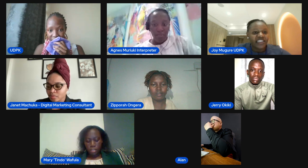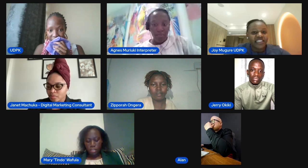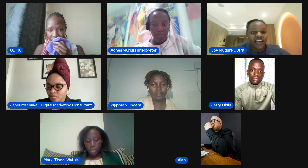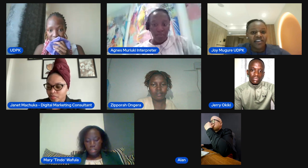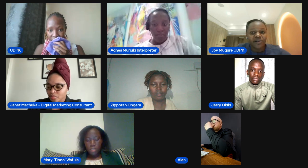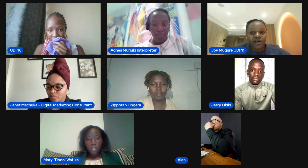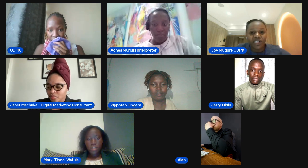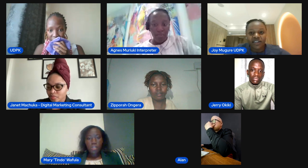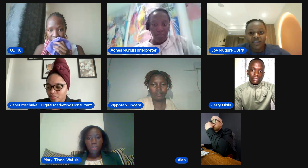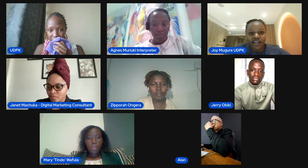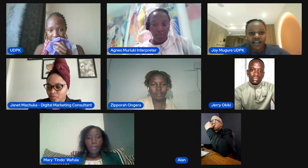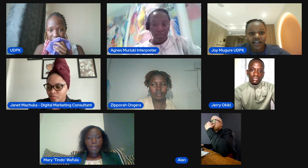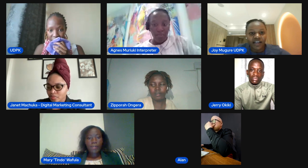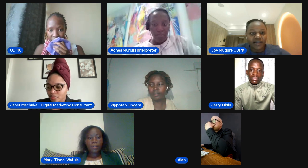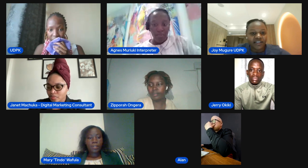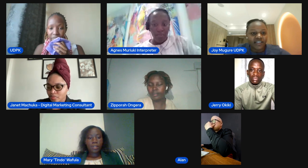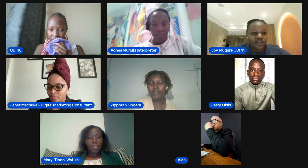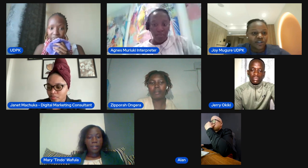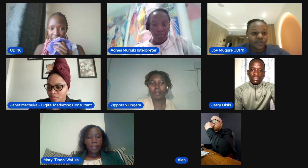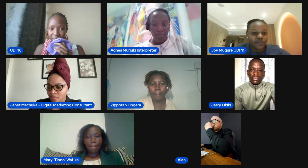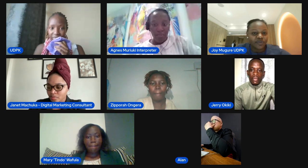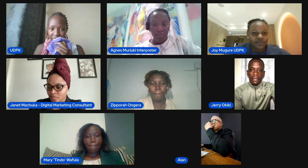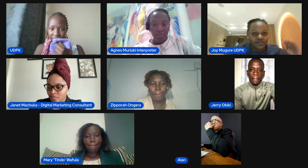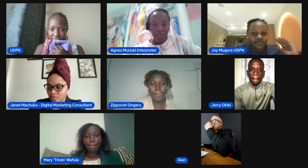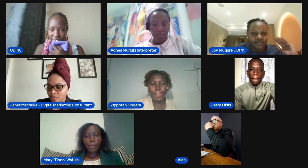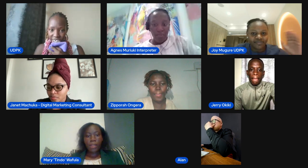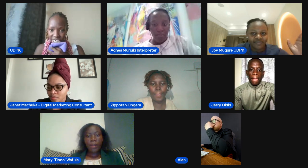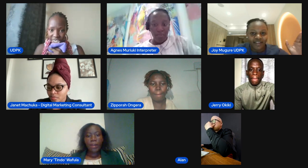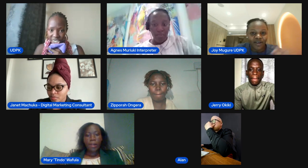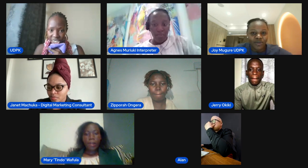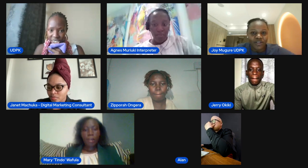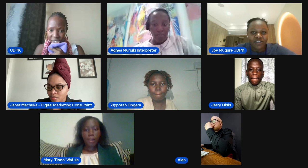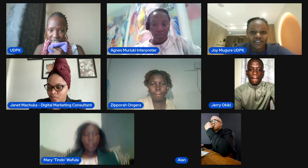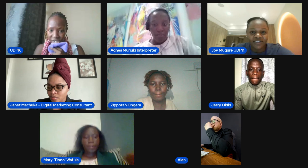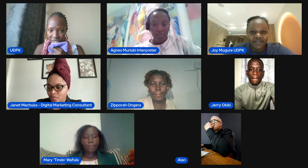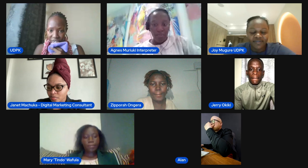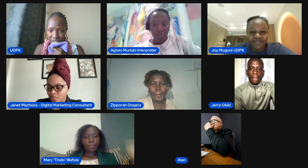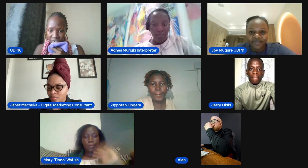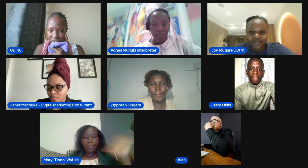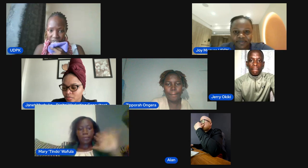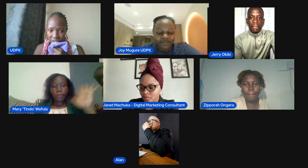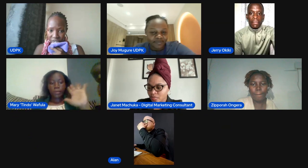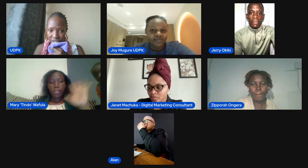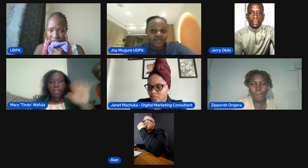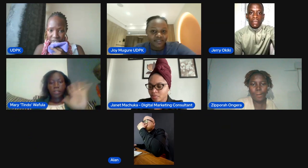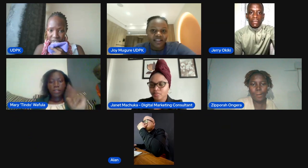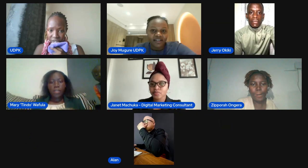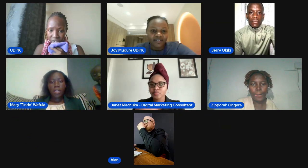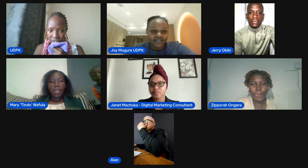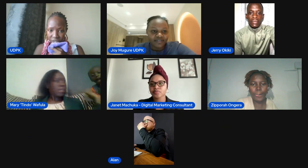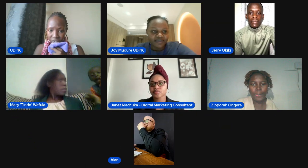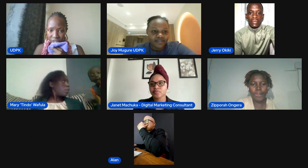I can see everyone. I don't know if we're good.